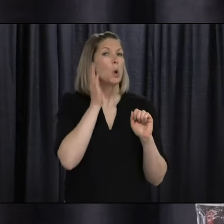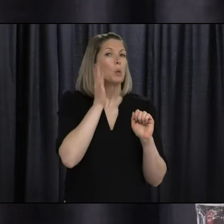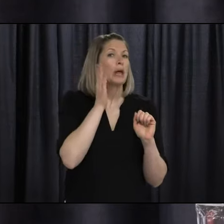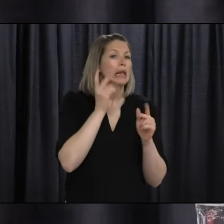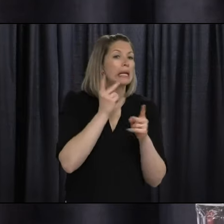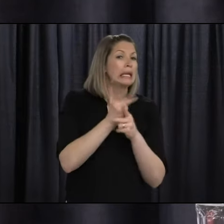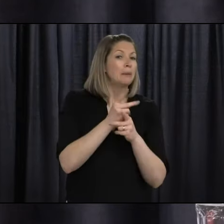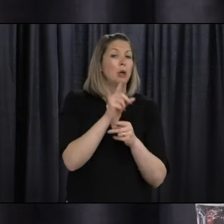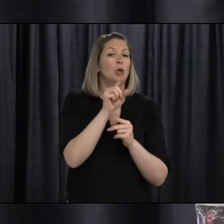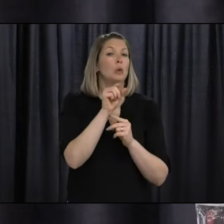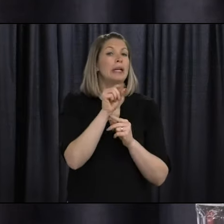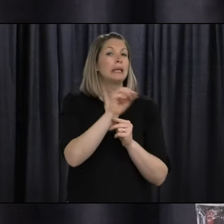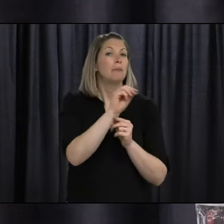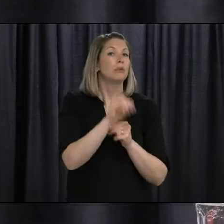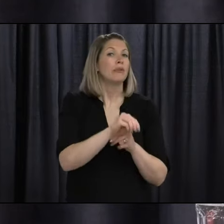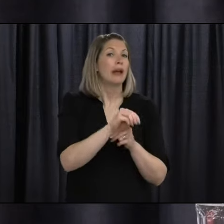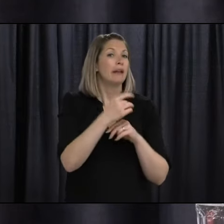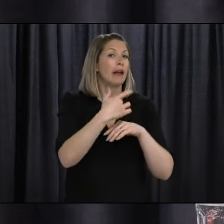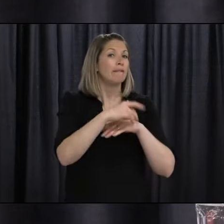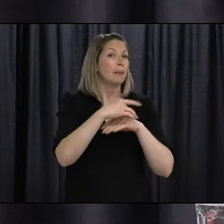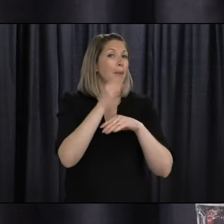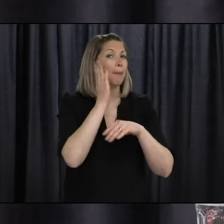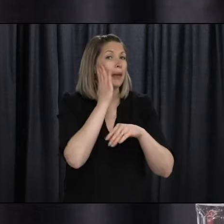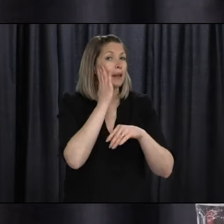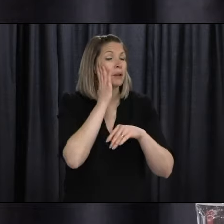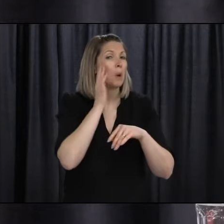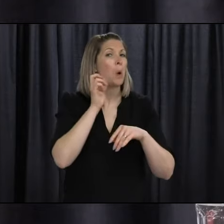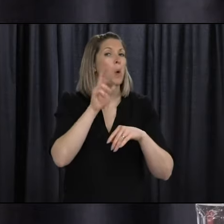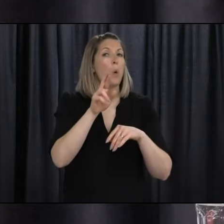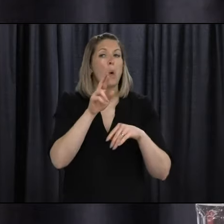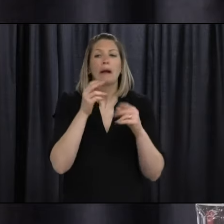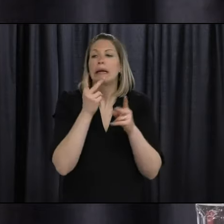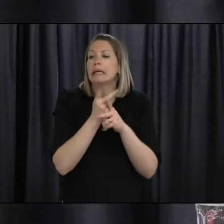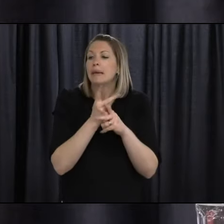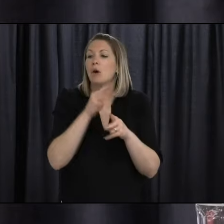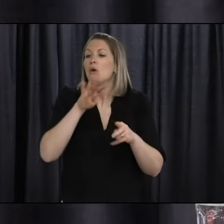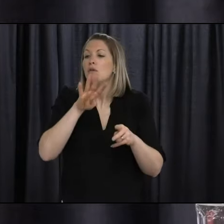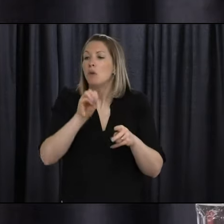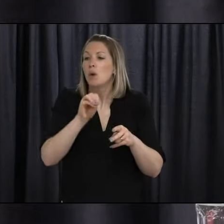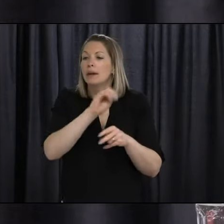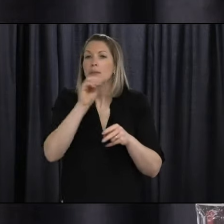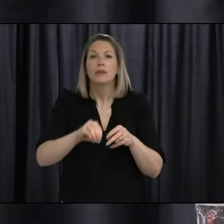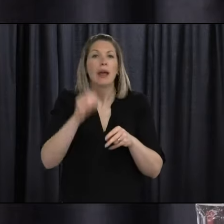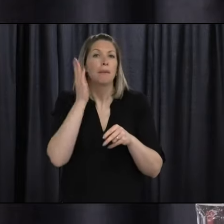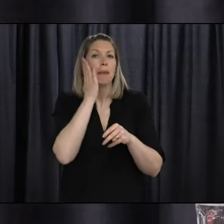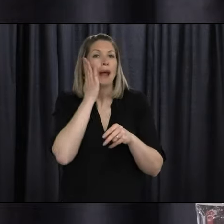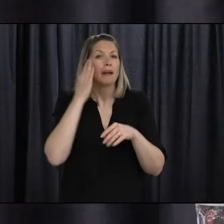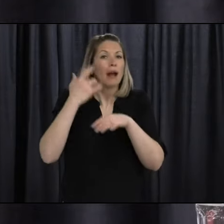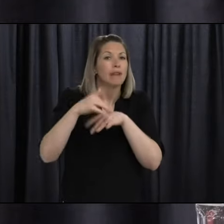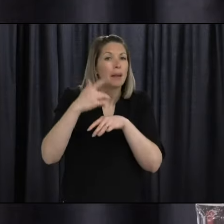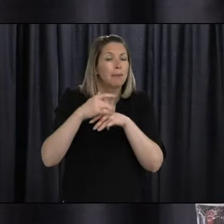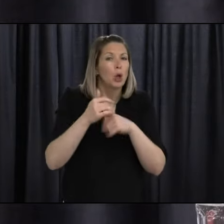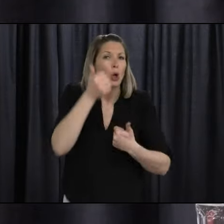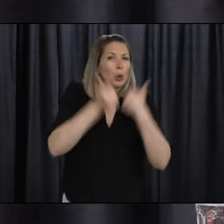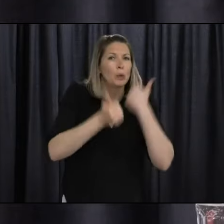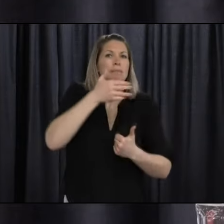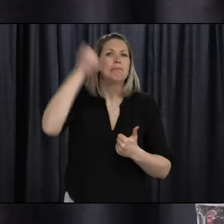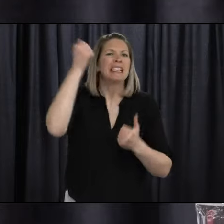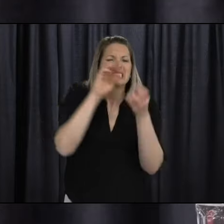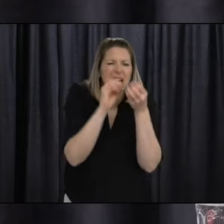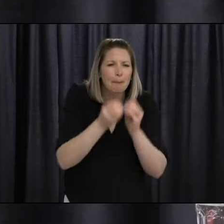or 40% of our capacity, the modeling and predictive analytics from Dr. Rahman's group, which he gives us